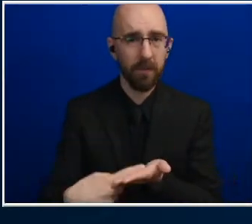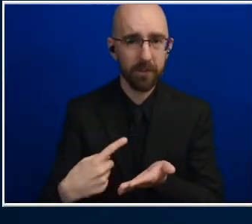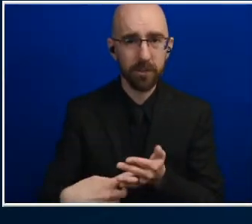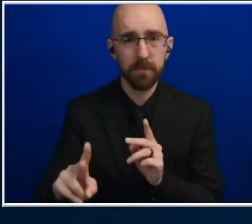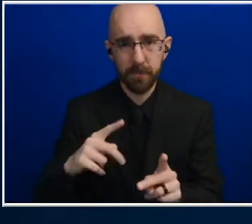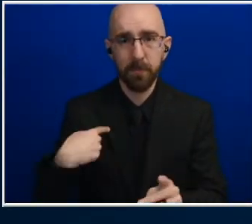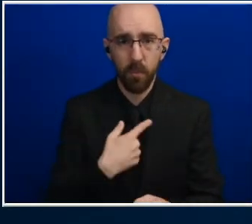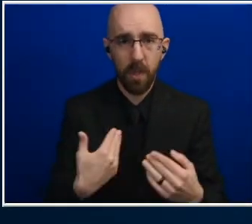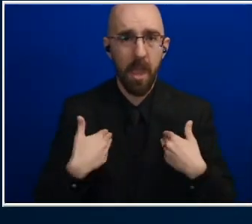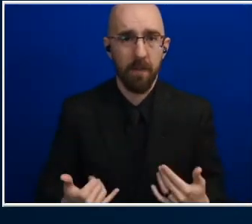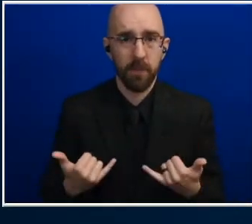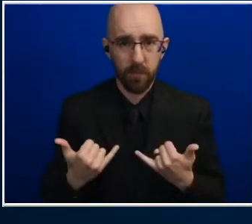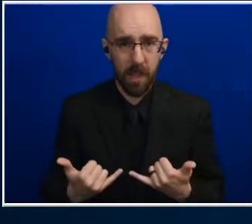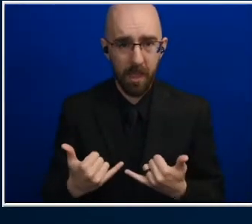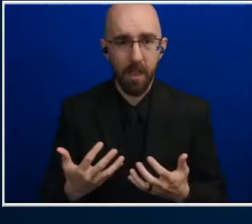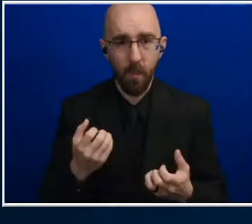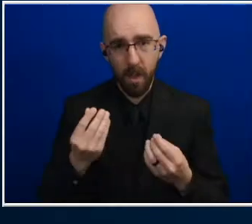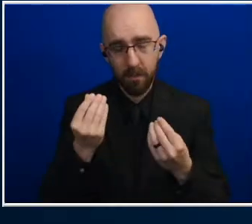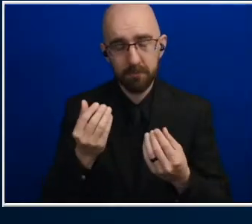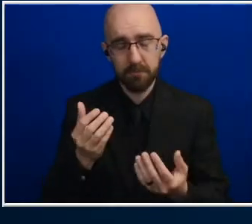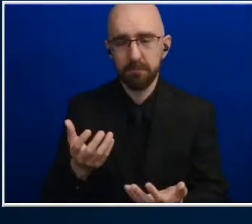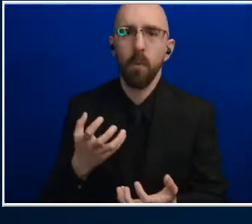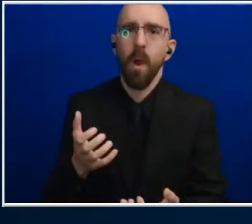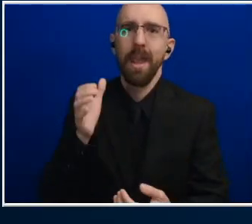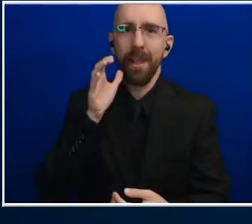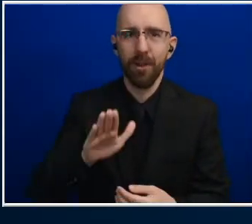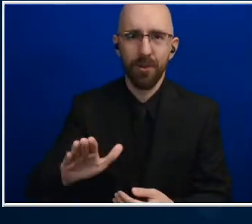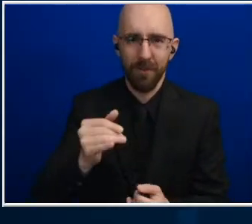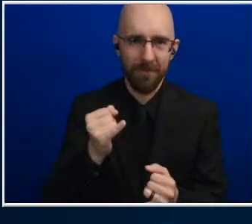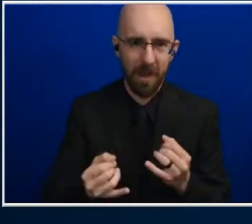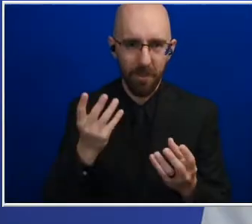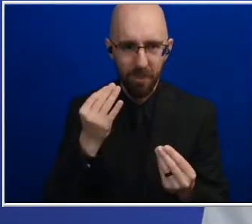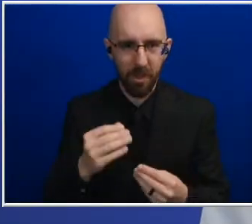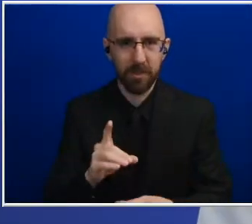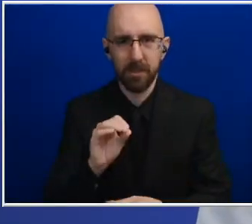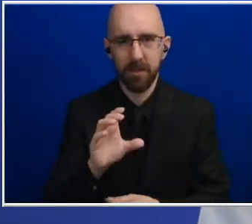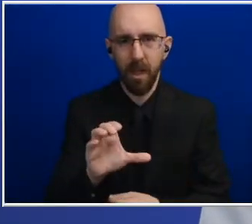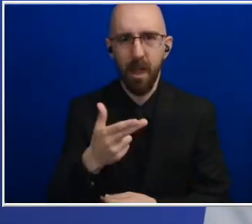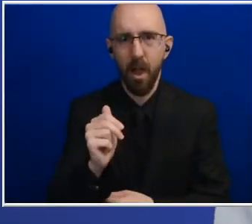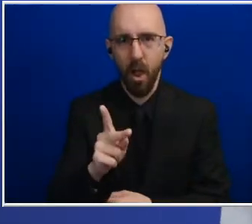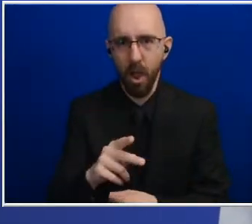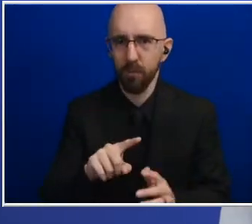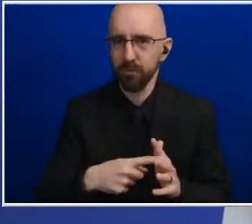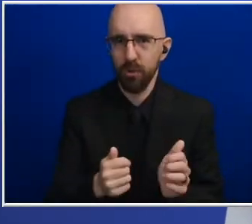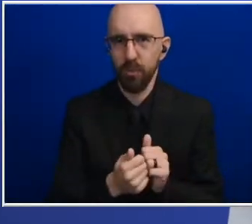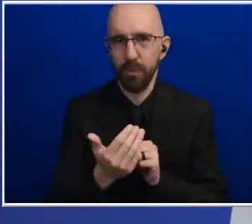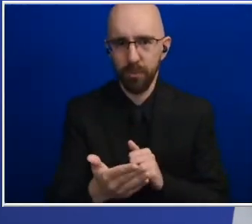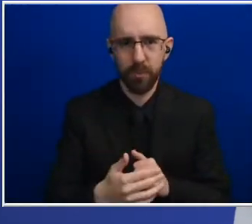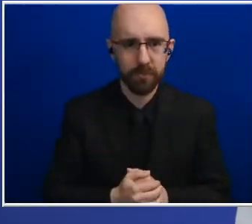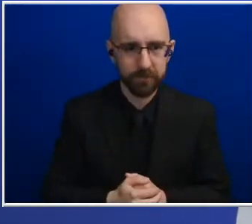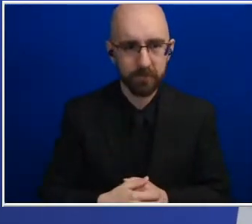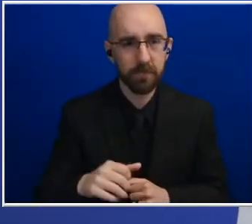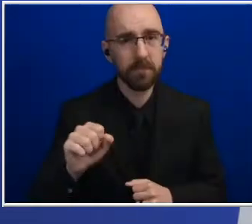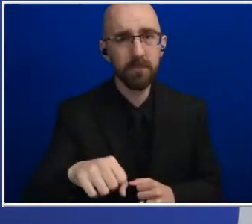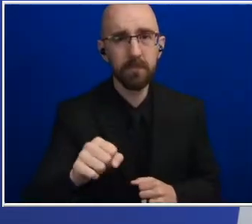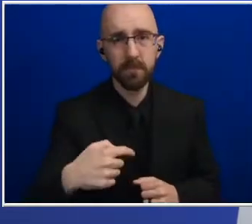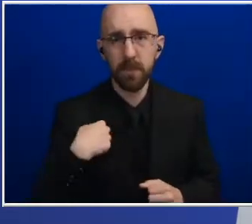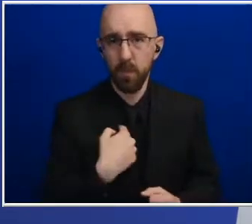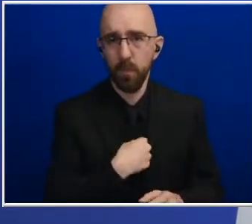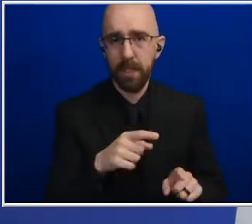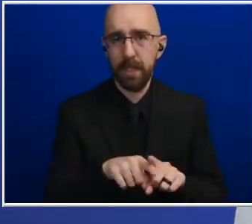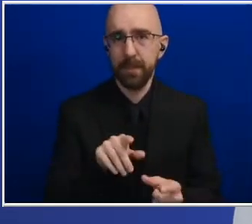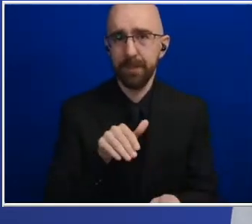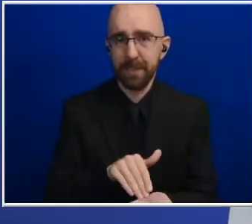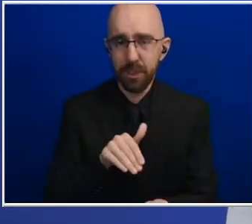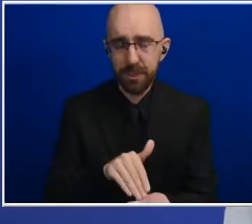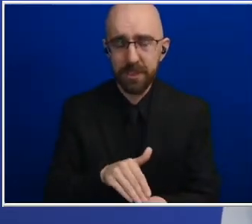I want to hear final thoughts before we go. Doc Hawk, we'll start with you. Yeah, I would say, we as physicians,